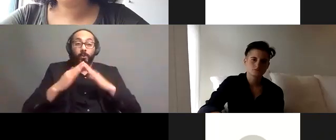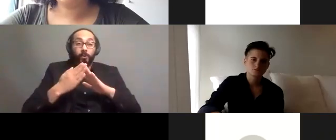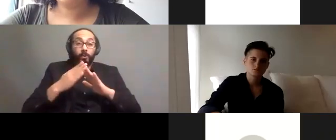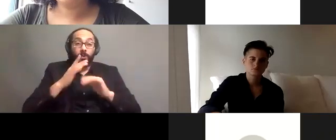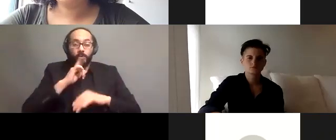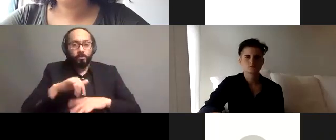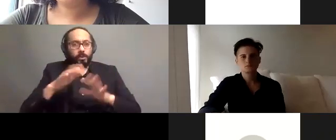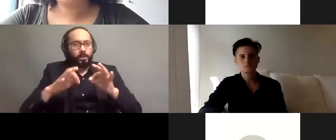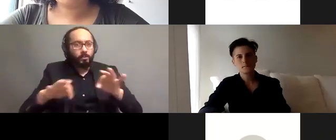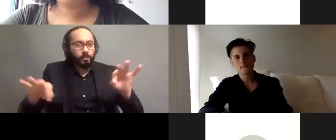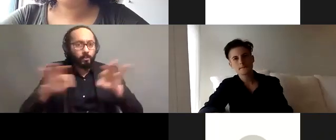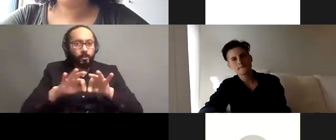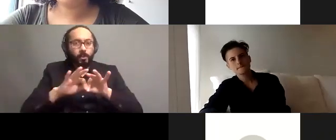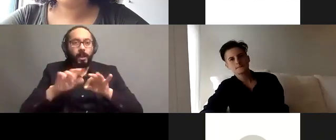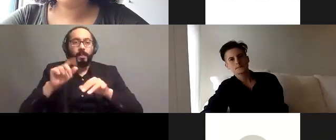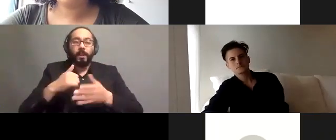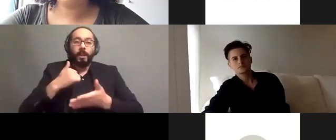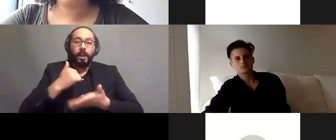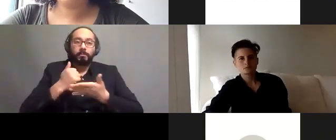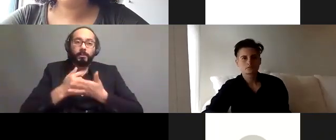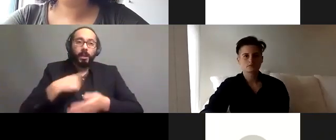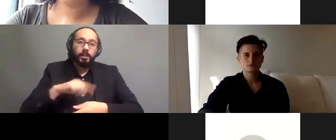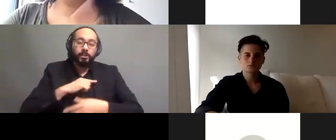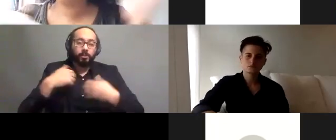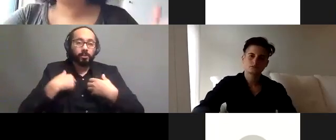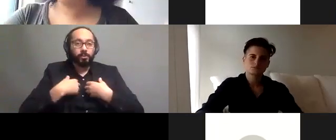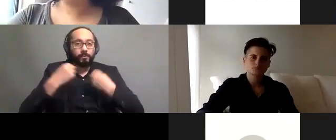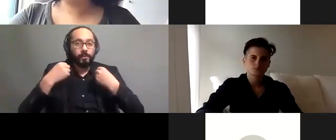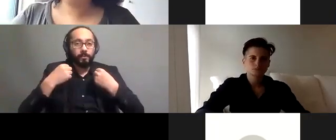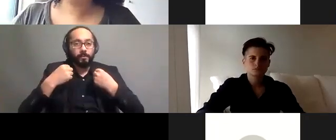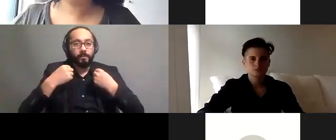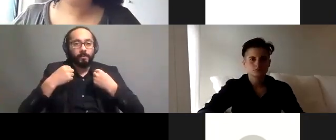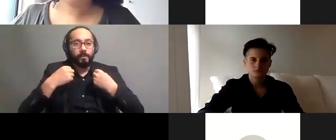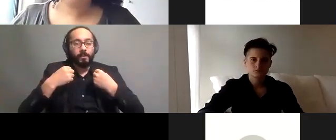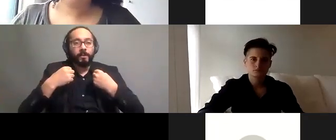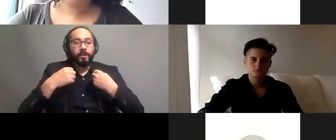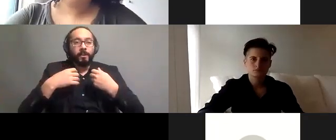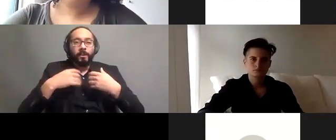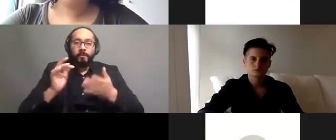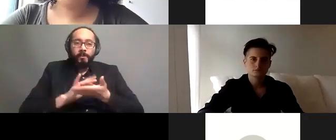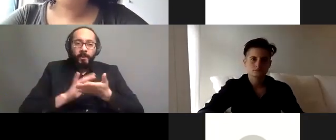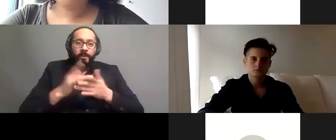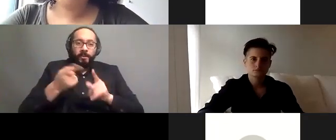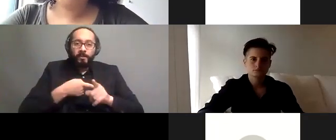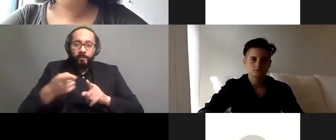us survive the medical industry.